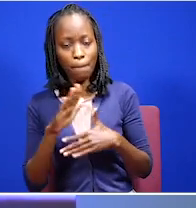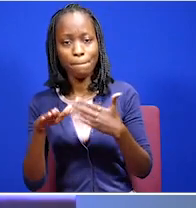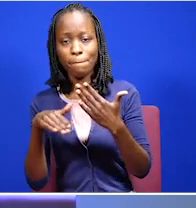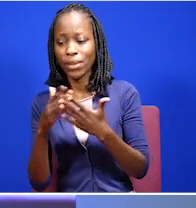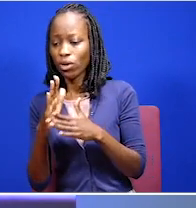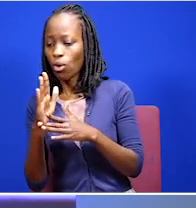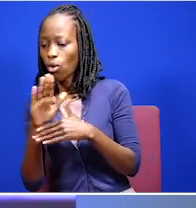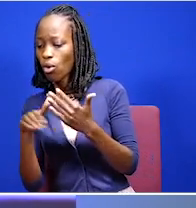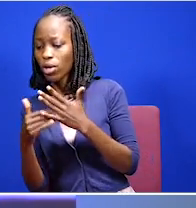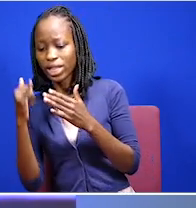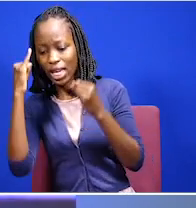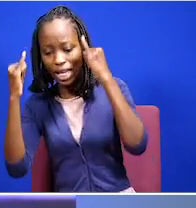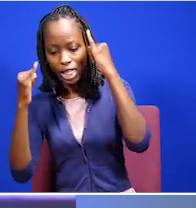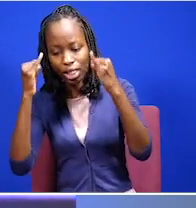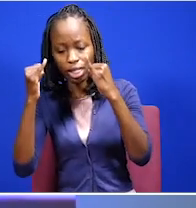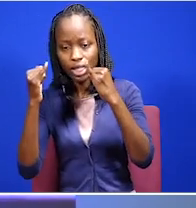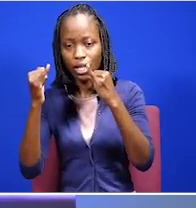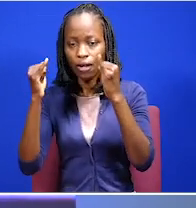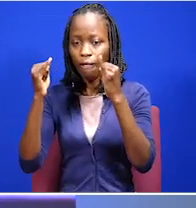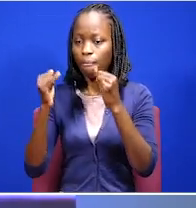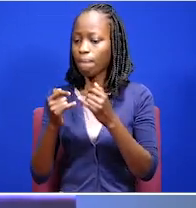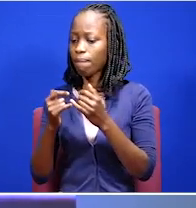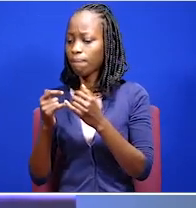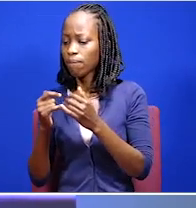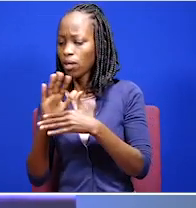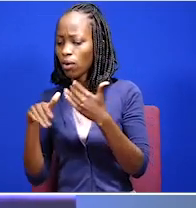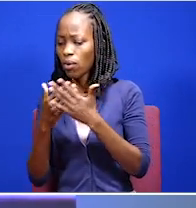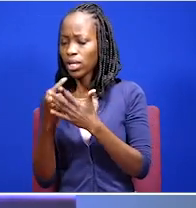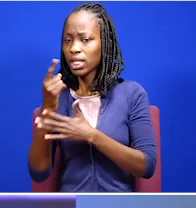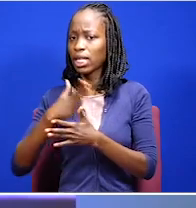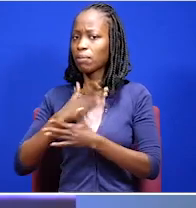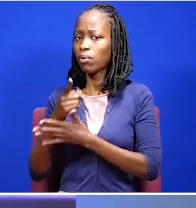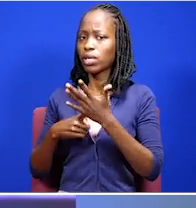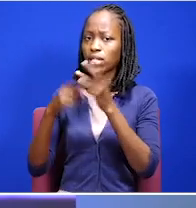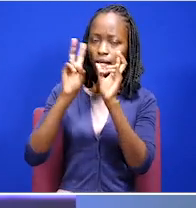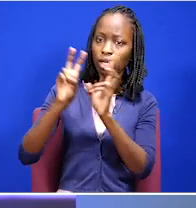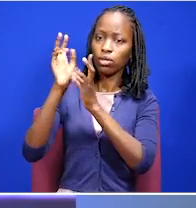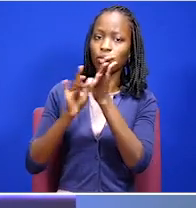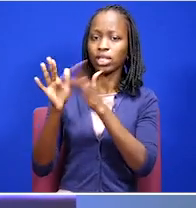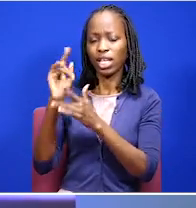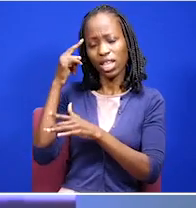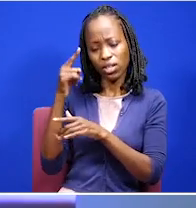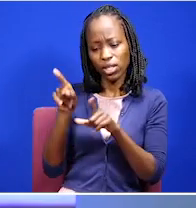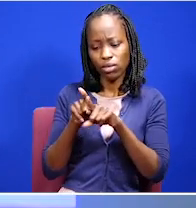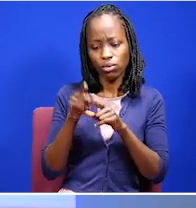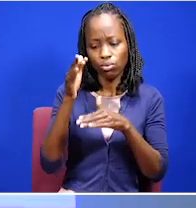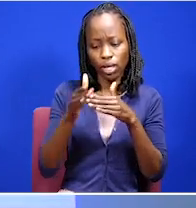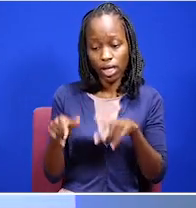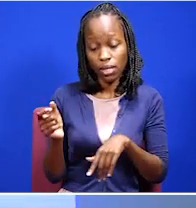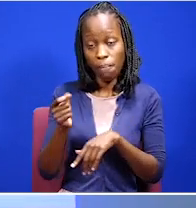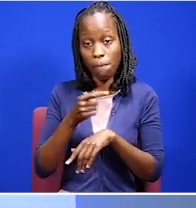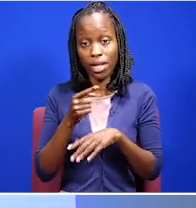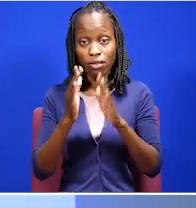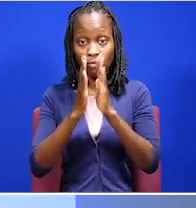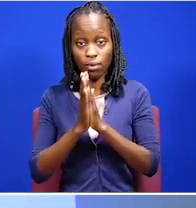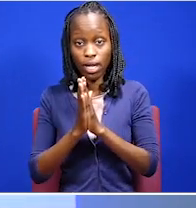of them still telling us, looking to Jesus. I thought maybe as we wrap up this month of